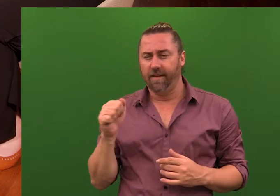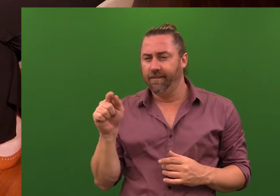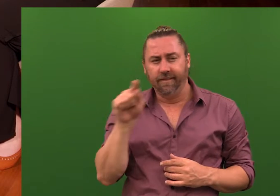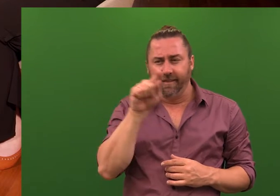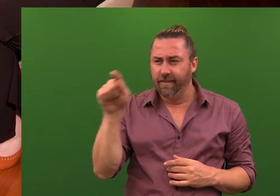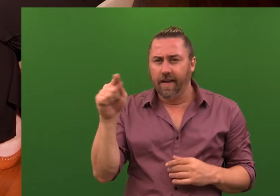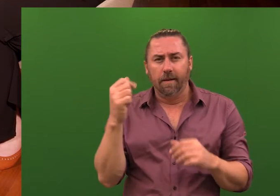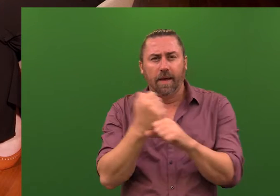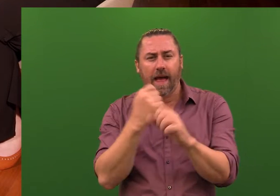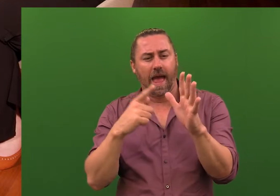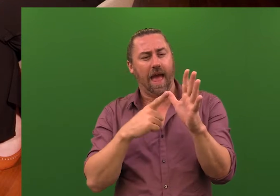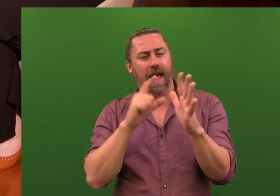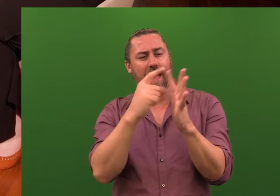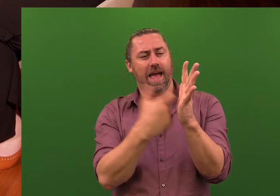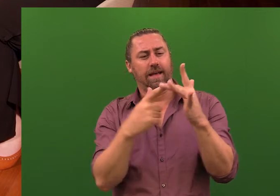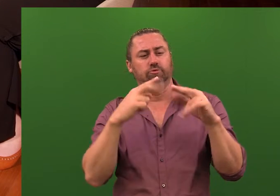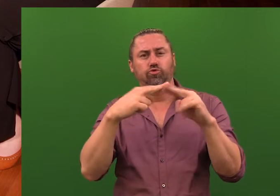consistently